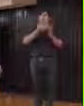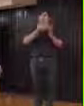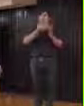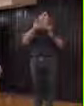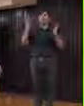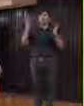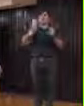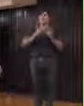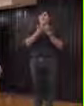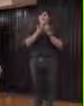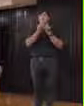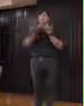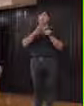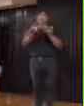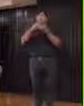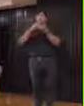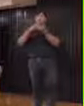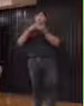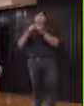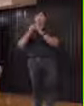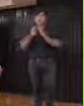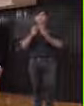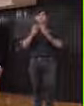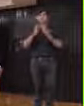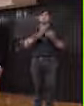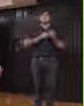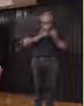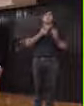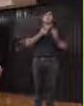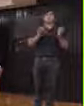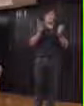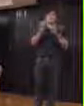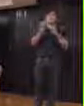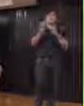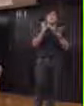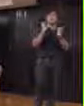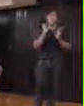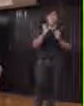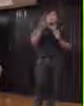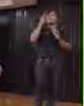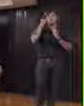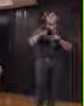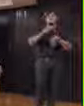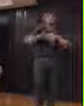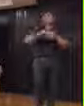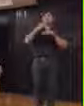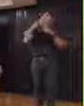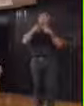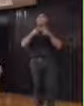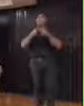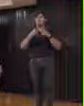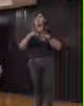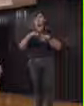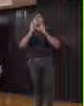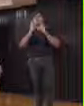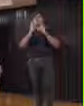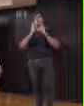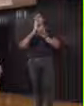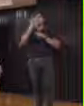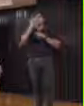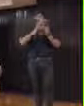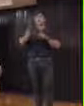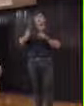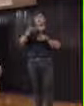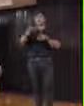there were many further questions, but I'm sorry that we couldn't take any more because of a paucity of time. But I do urge all of